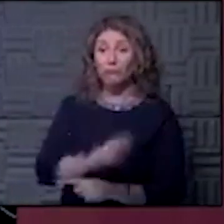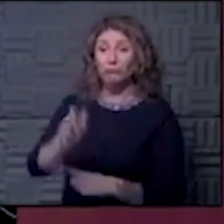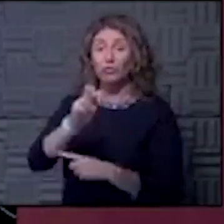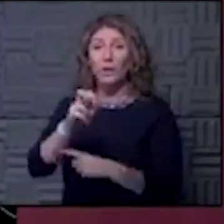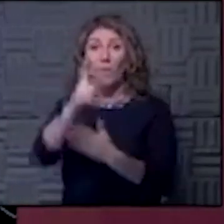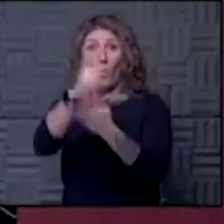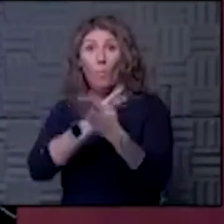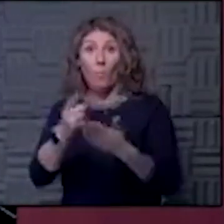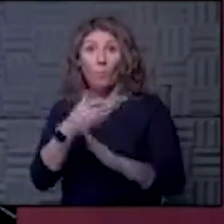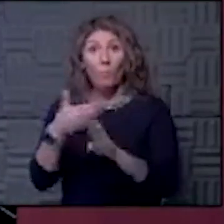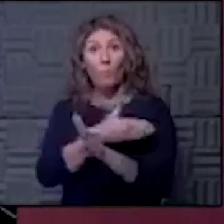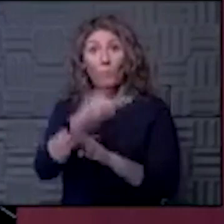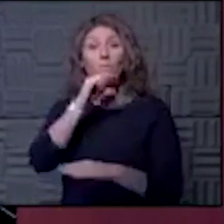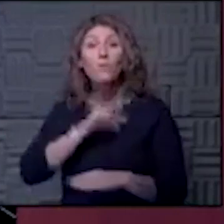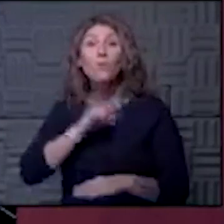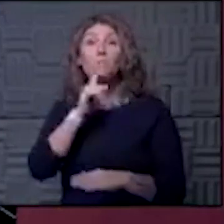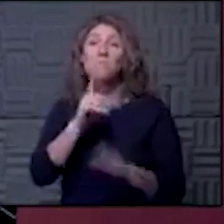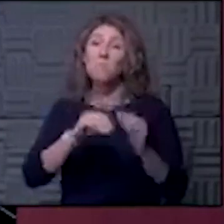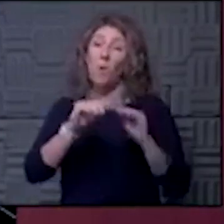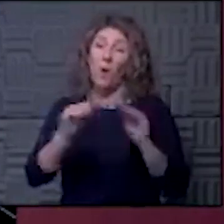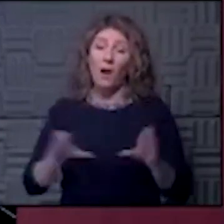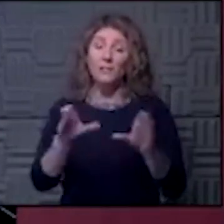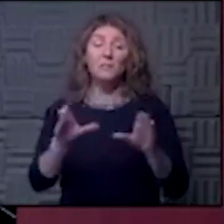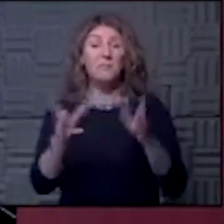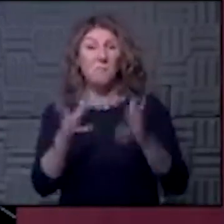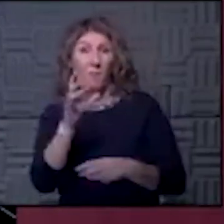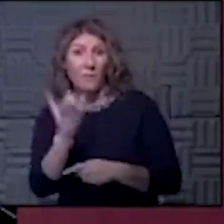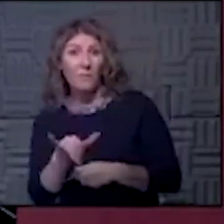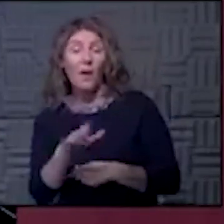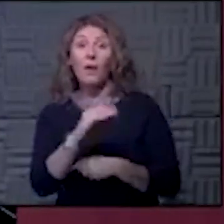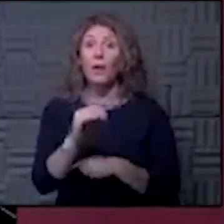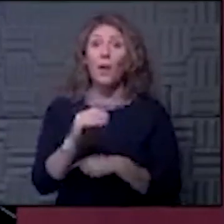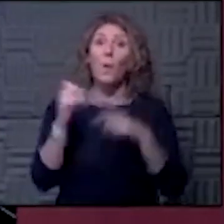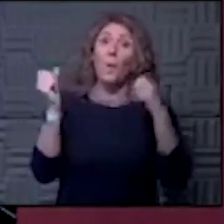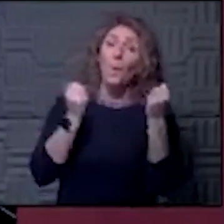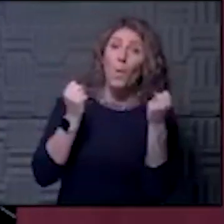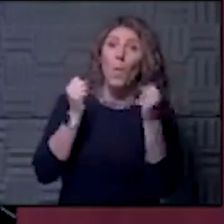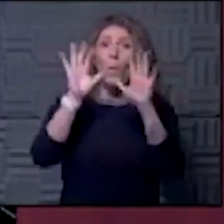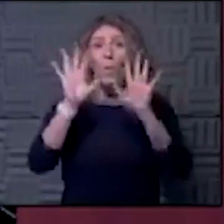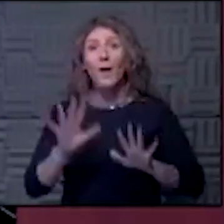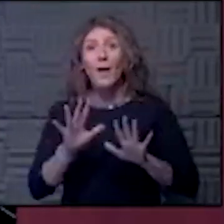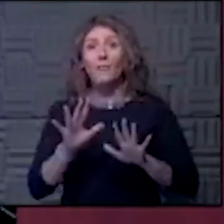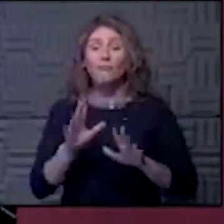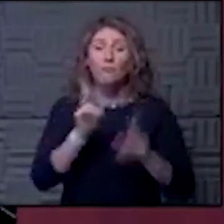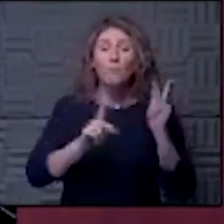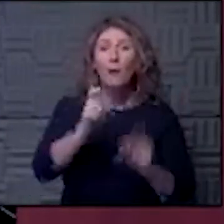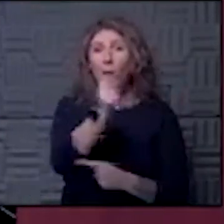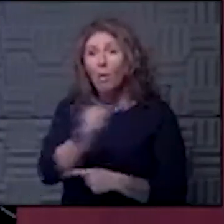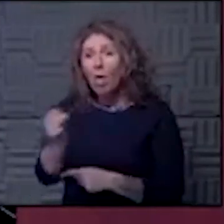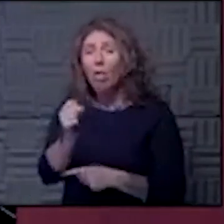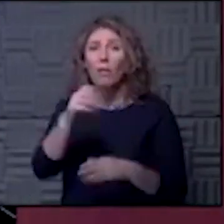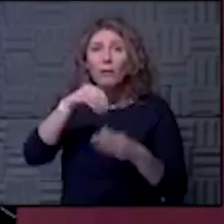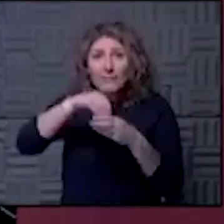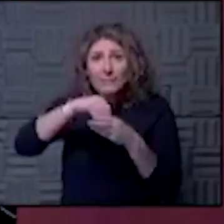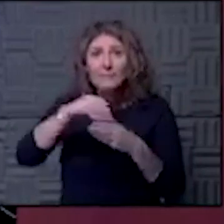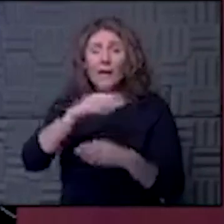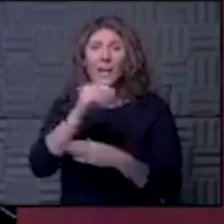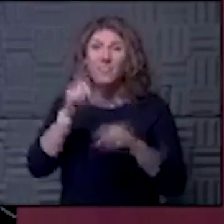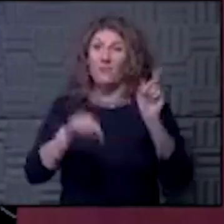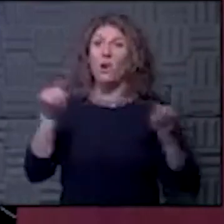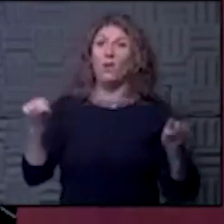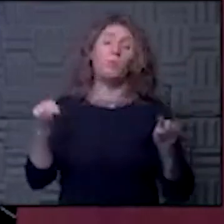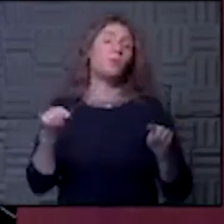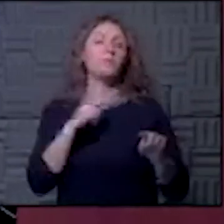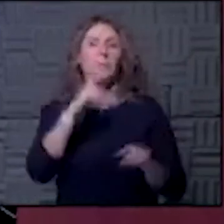before Thanksgiving. There was a little bit more activity. It might be that, and colder weather, people moving indoors, lots of different variables around that. I'm going to guess